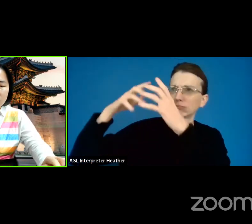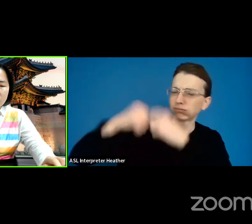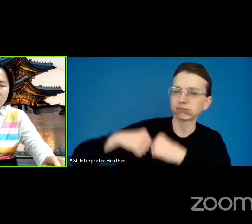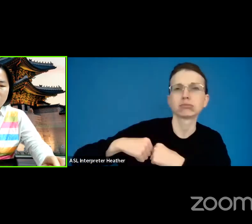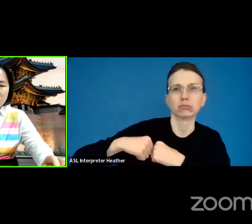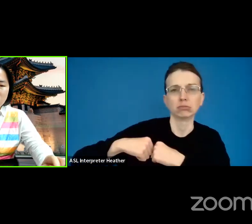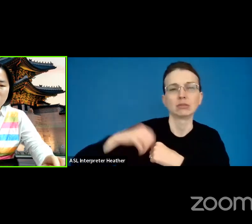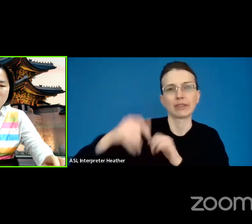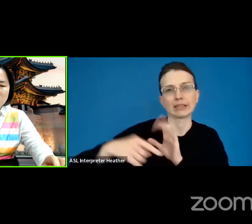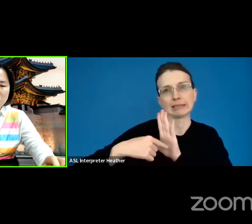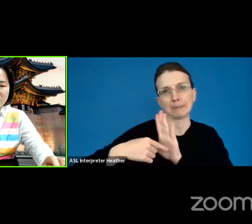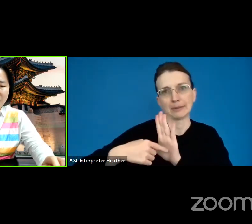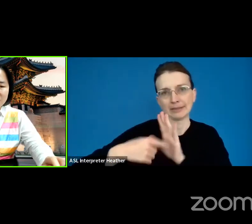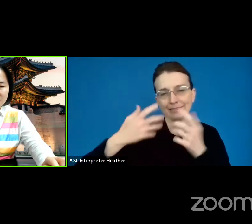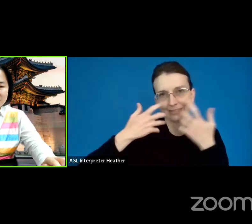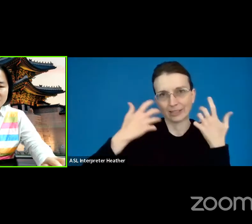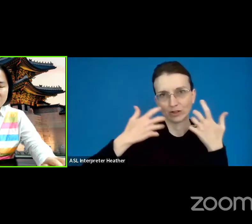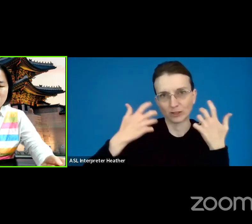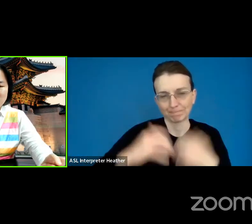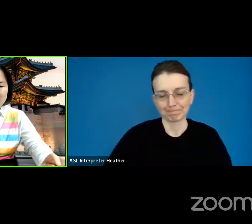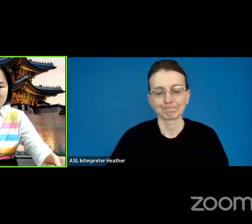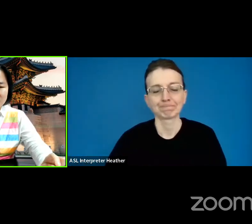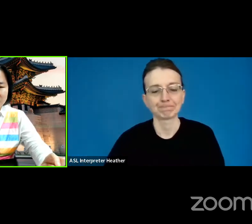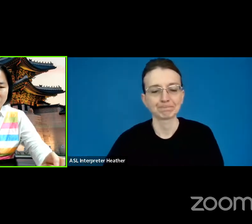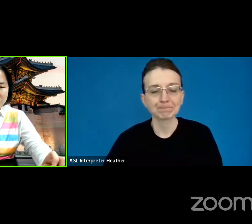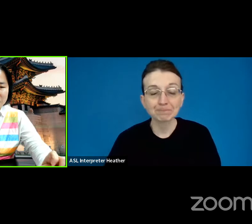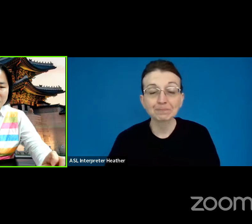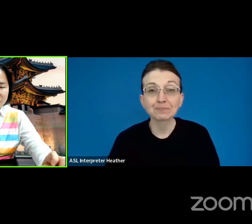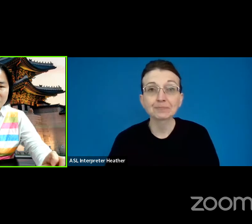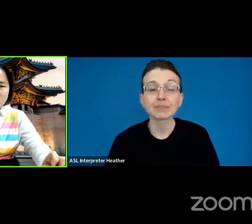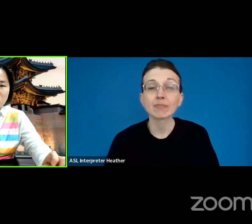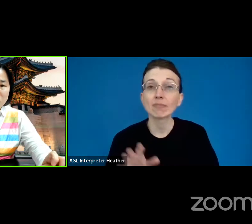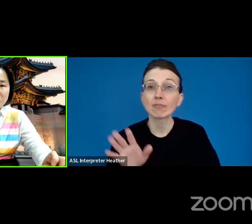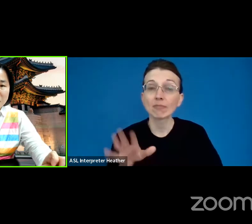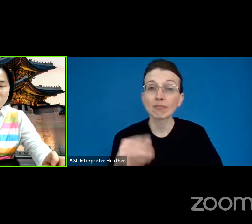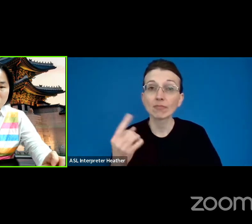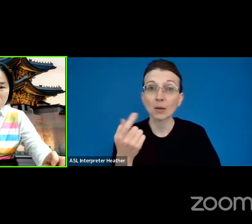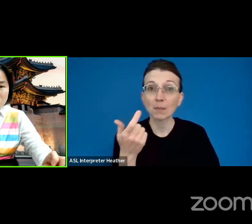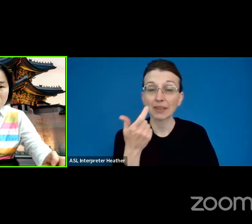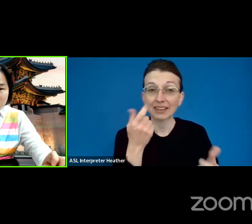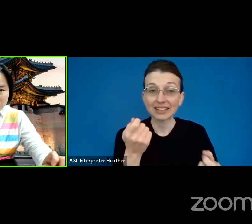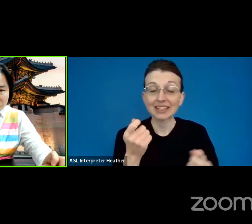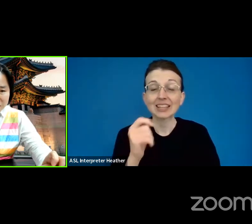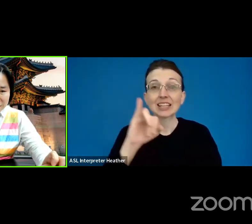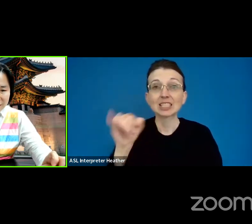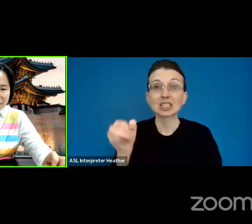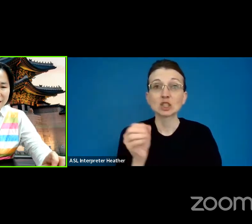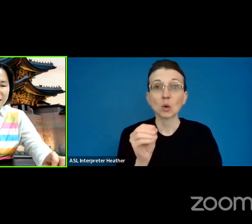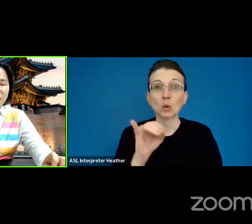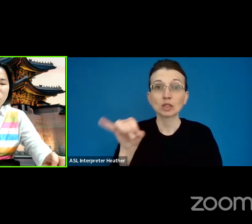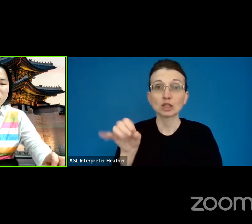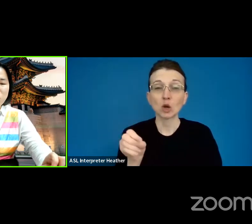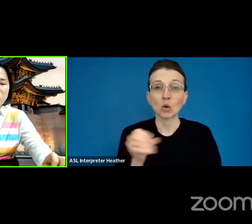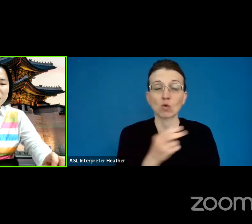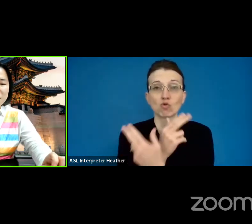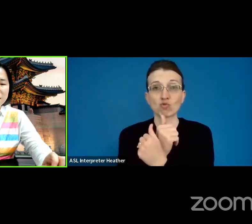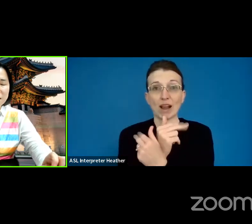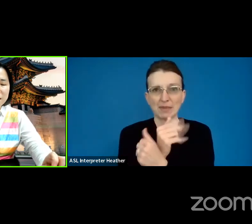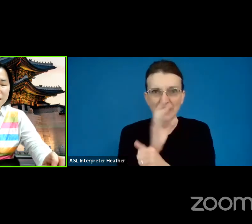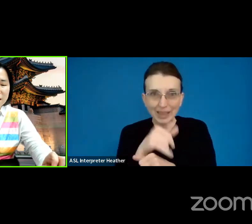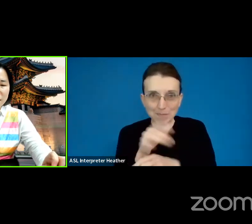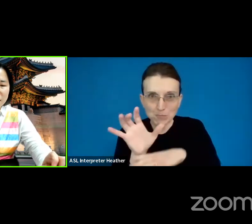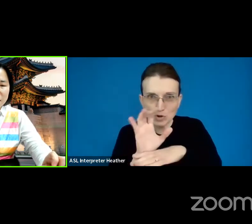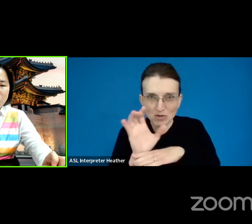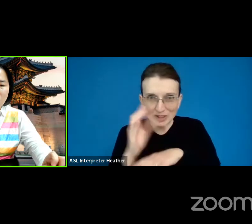Here, let me talk about something else, interesting discovery. In the movie Jojo Rabbit, which won